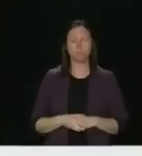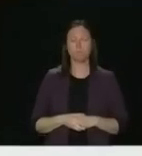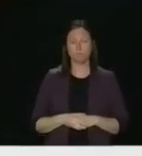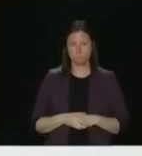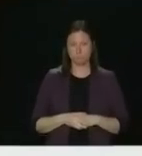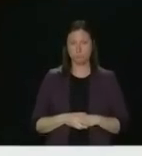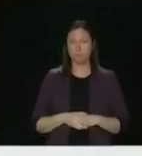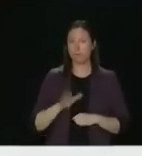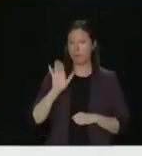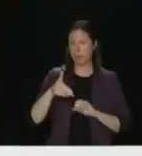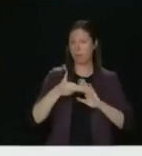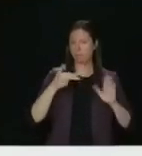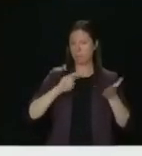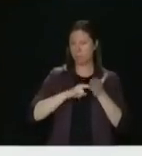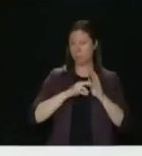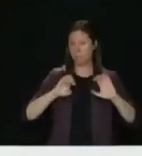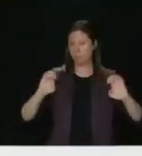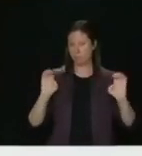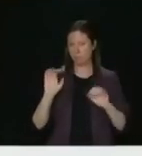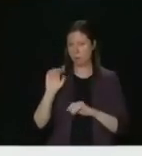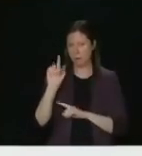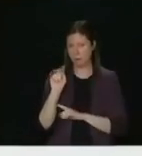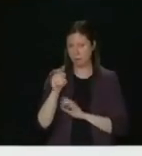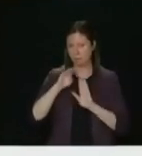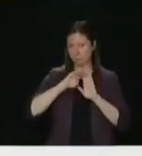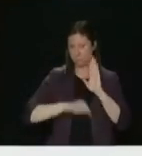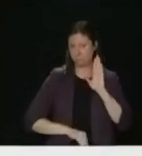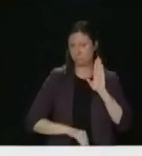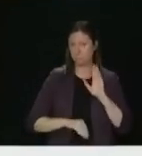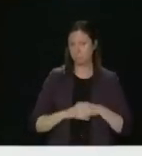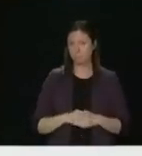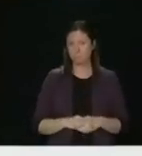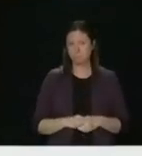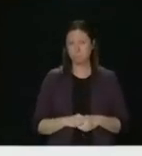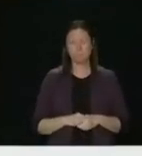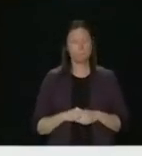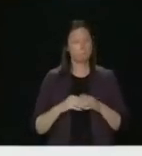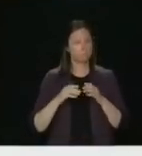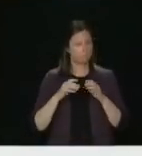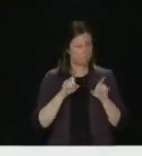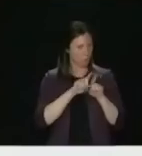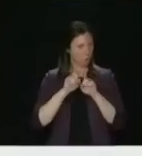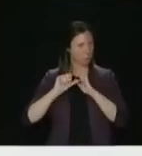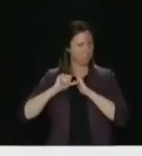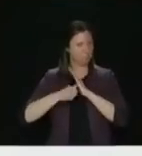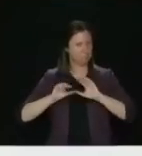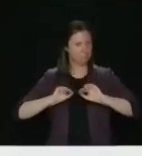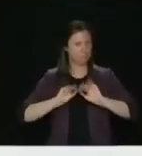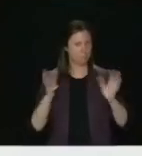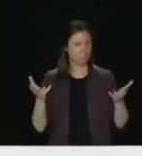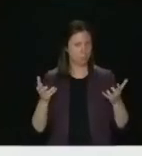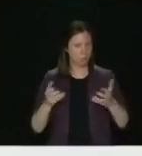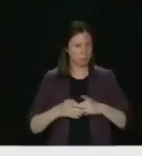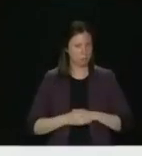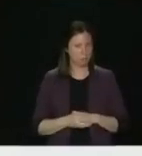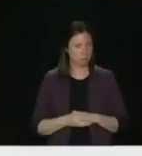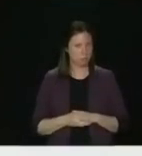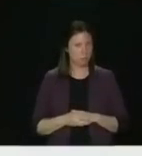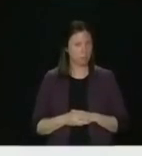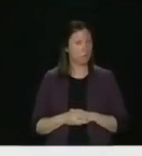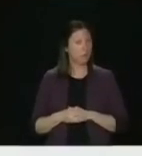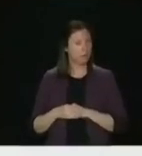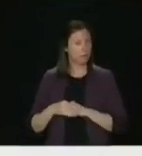what the Emergencies Act does. Let me be equally clear about what it